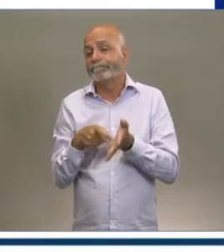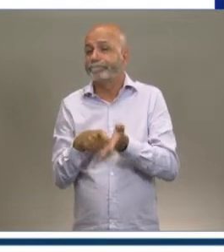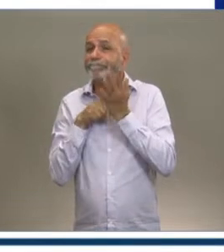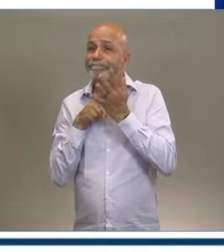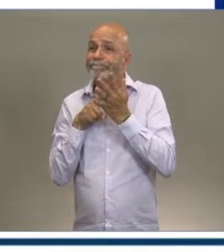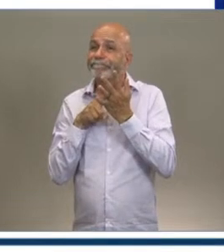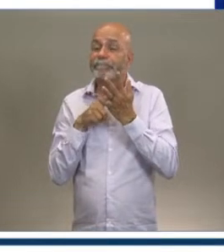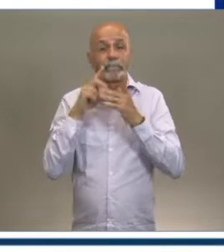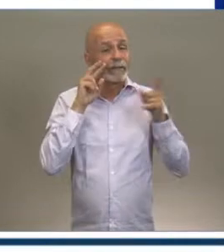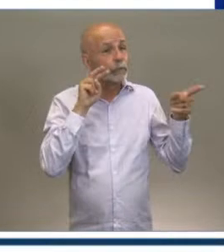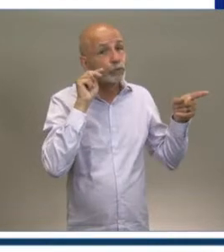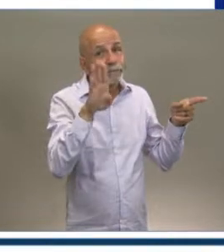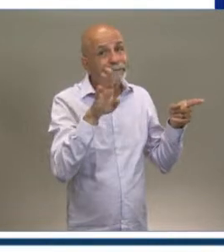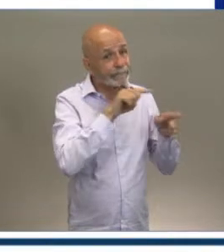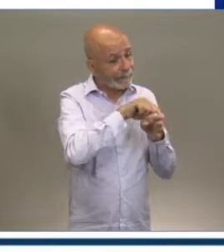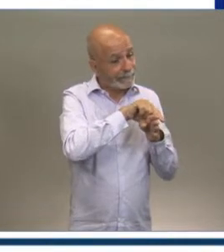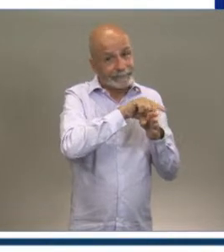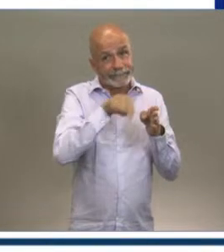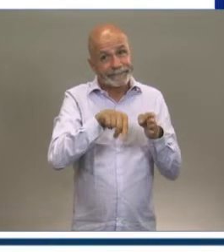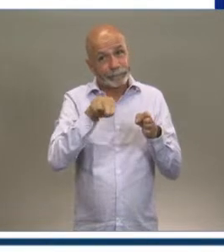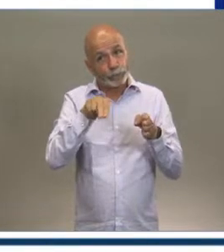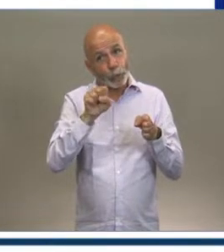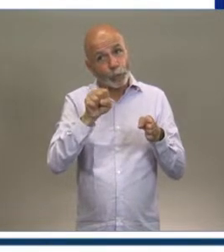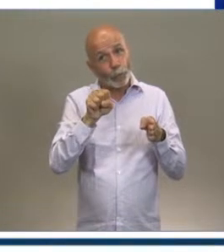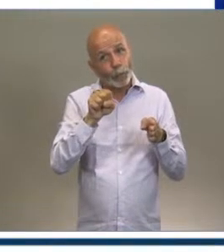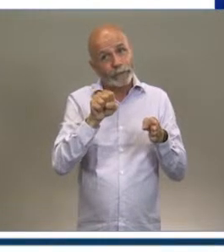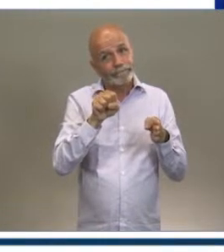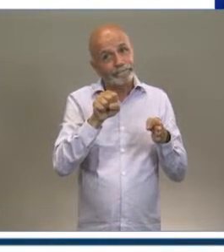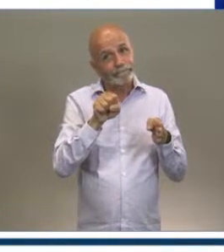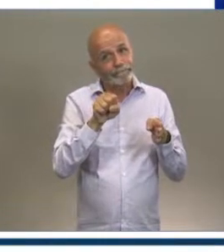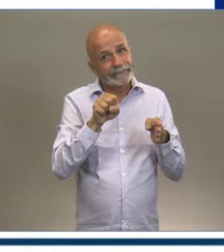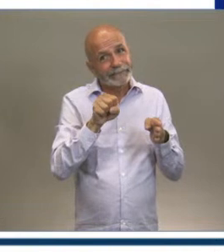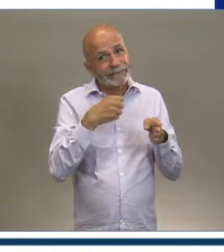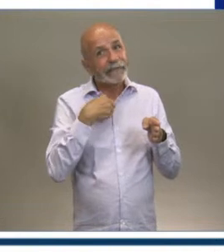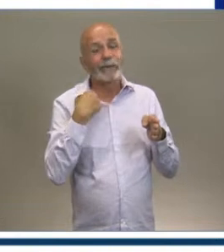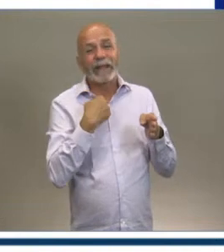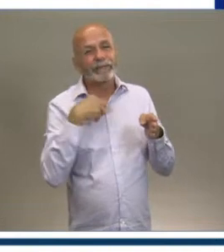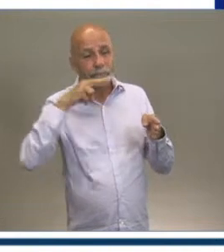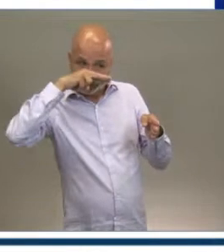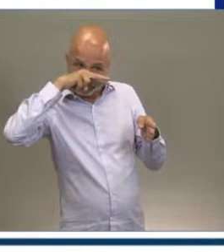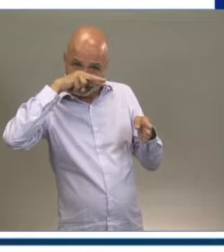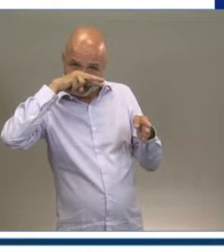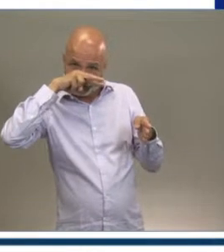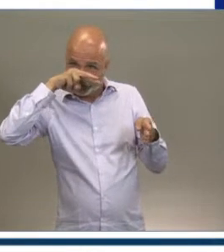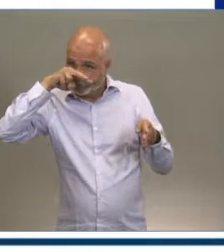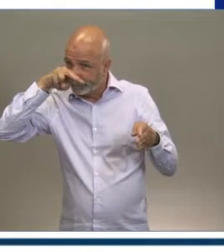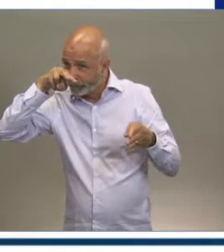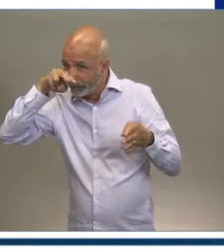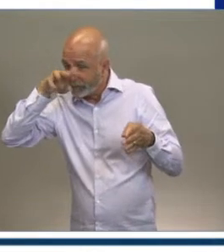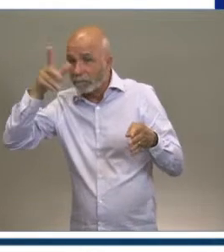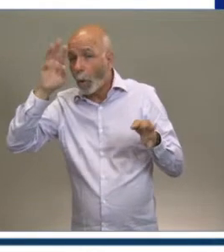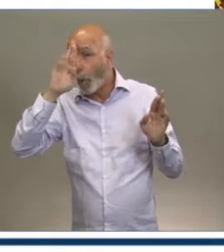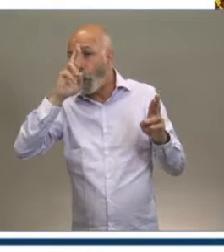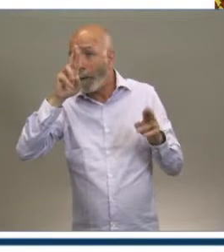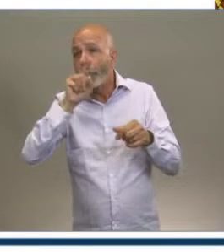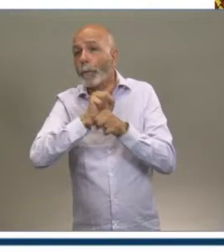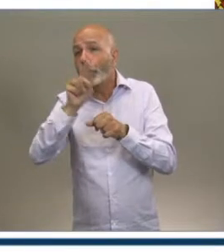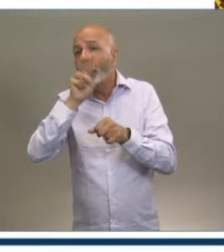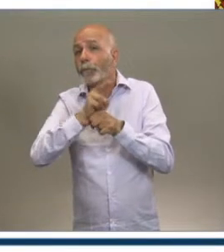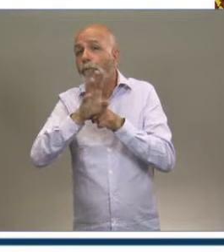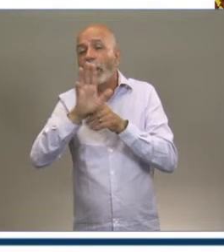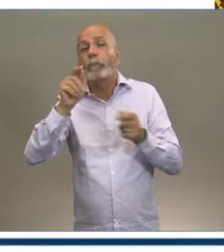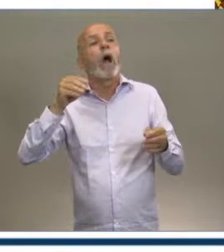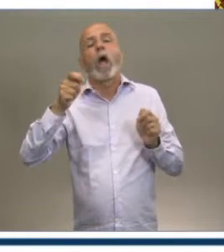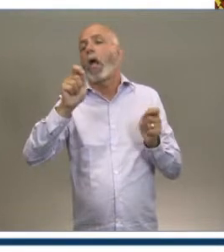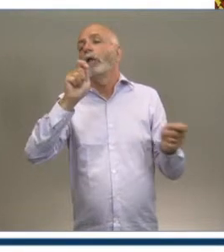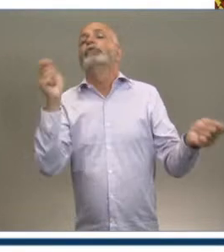from New Brunswick, but that's needed right now, and we hope we're in a better place in the weeks ahead. Moving on,